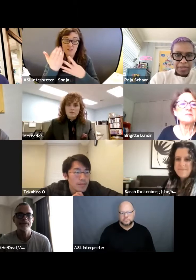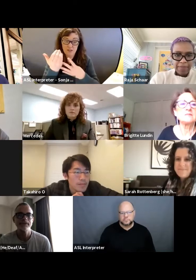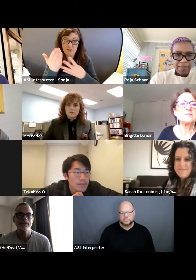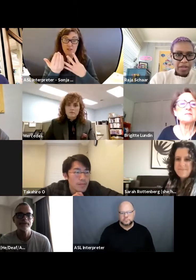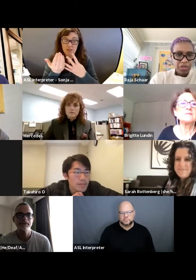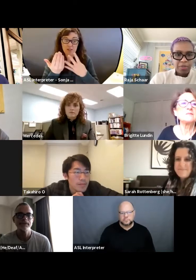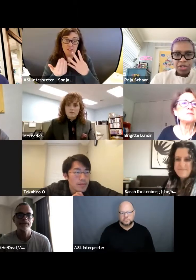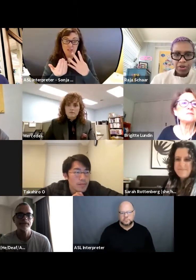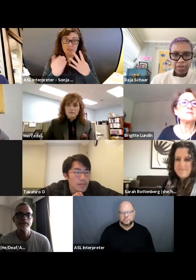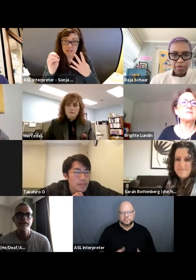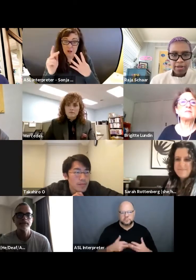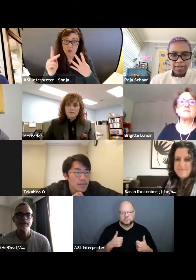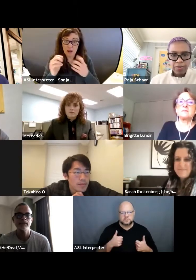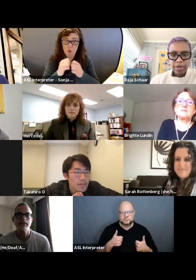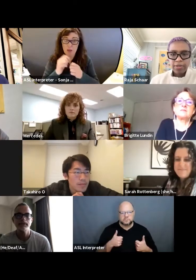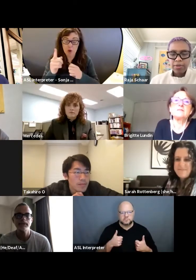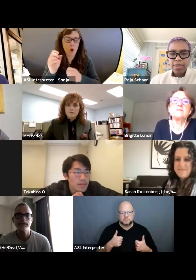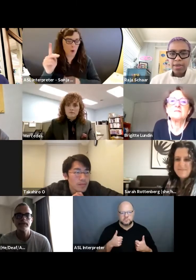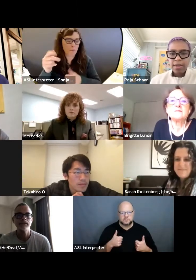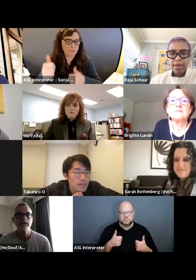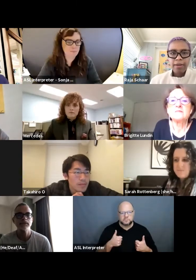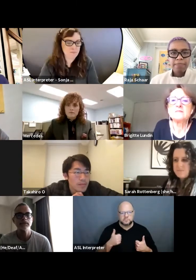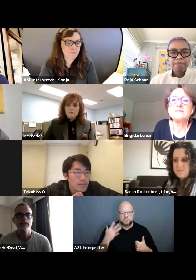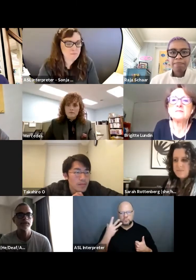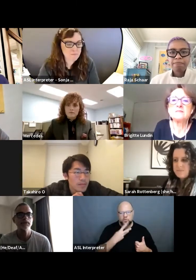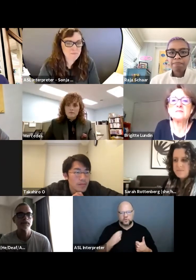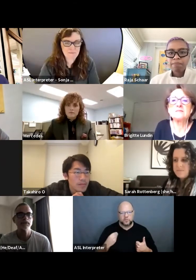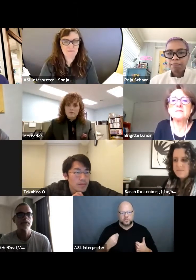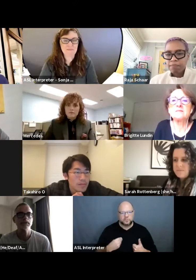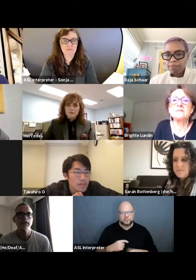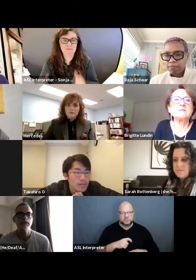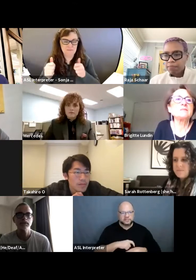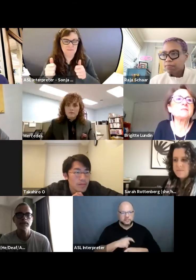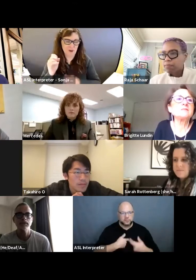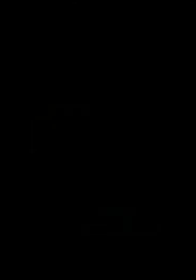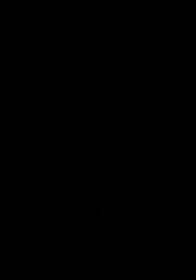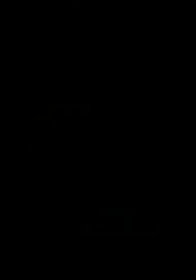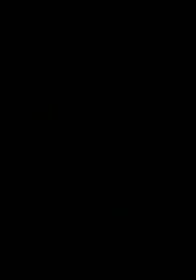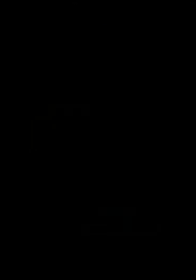And I always have to make sure I'm sharing the right screen. So I think I am.